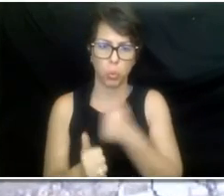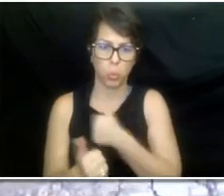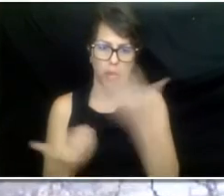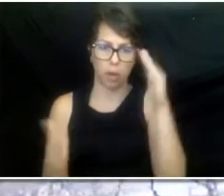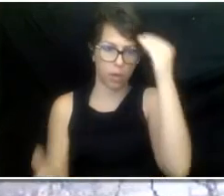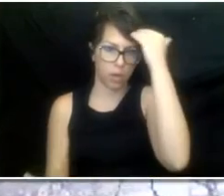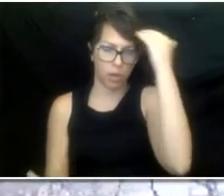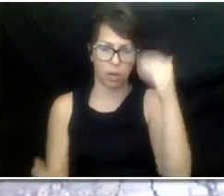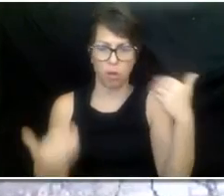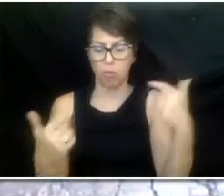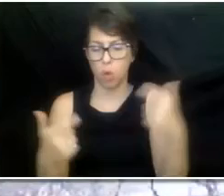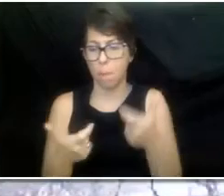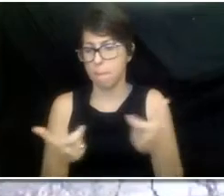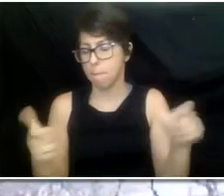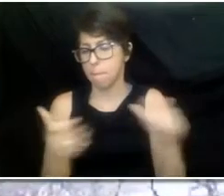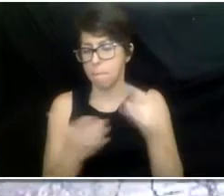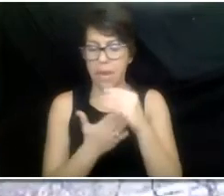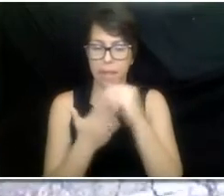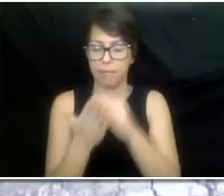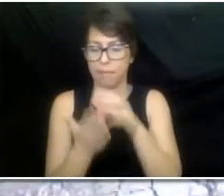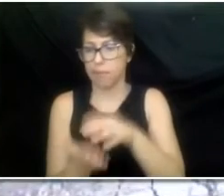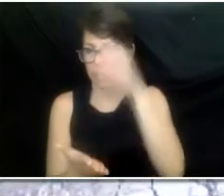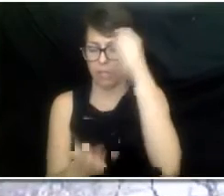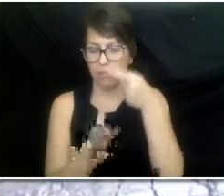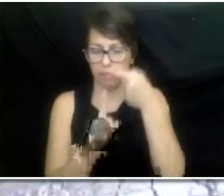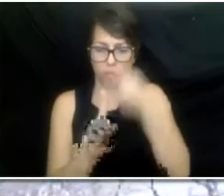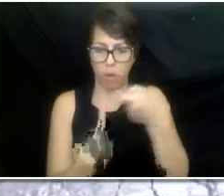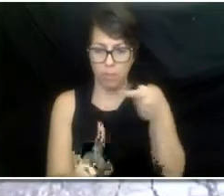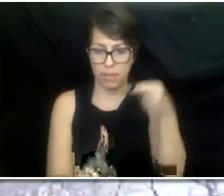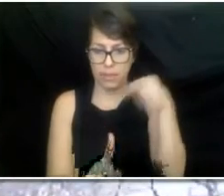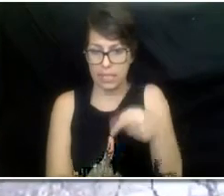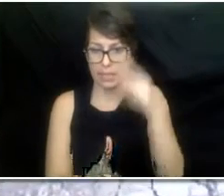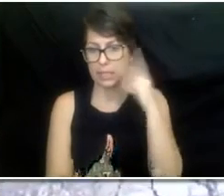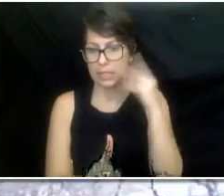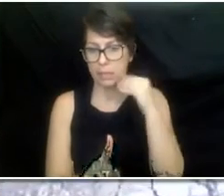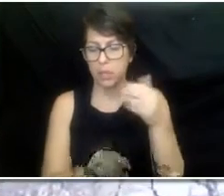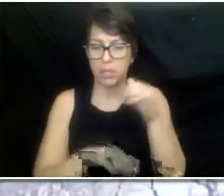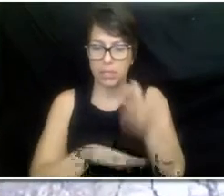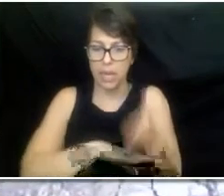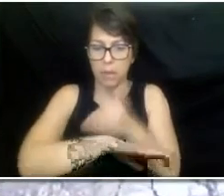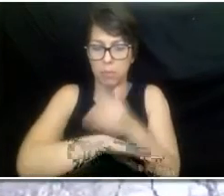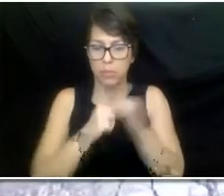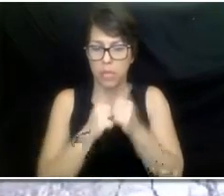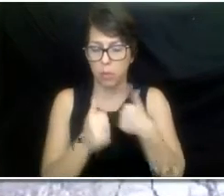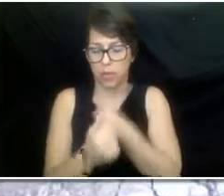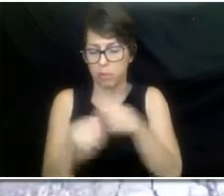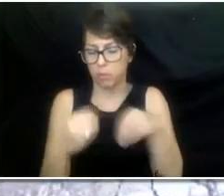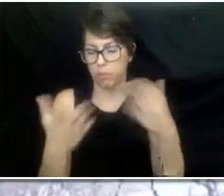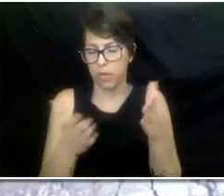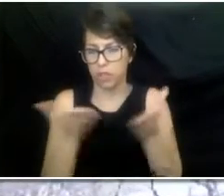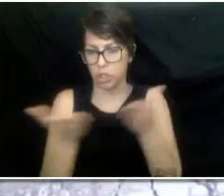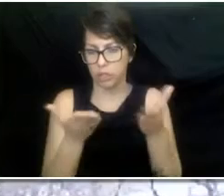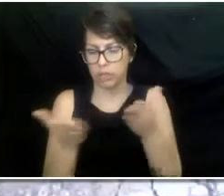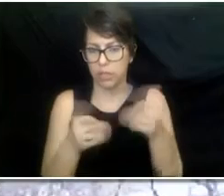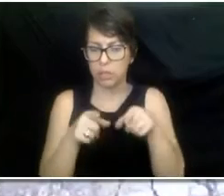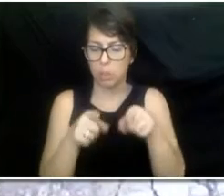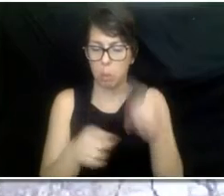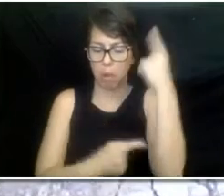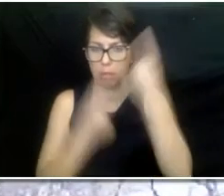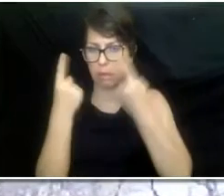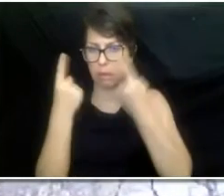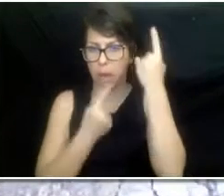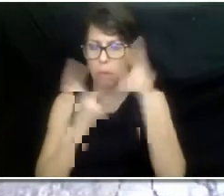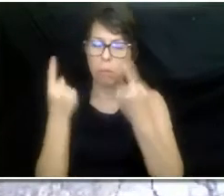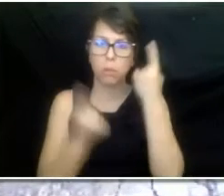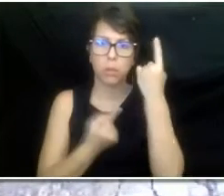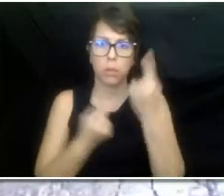methods of Service delivery will be an essential piece of that discussion the city is here for survivors during this